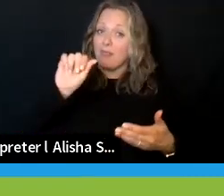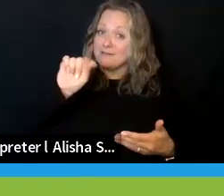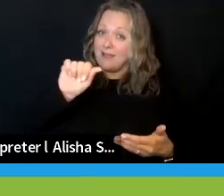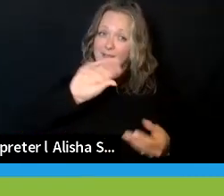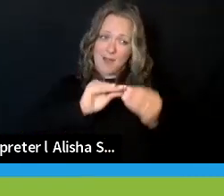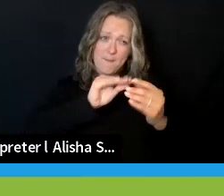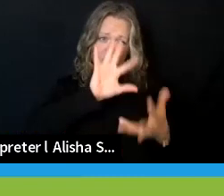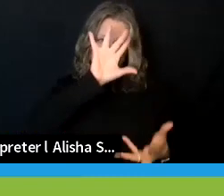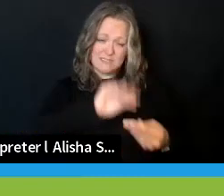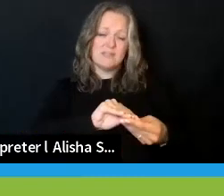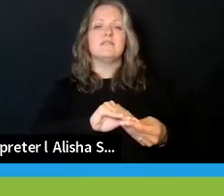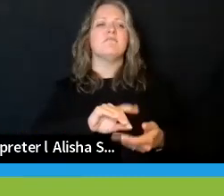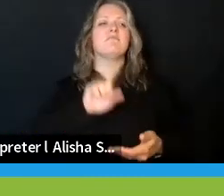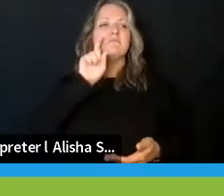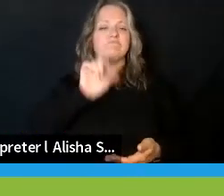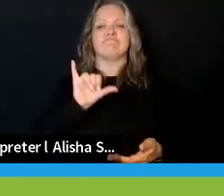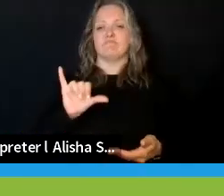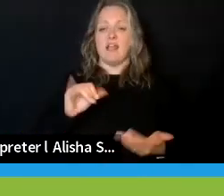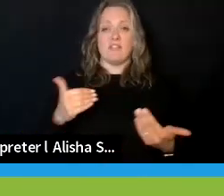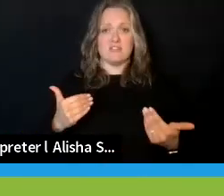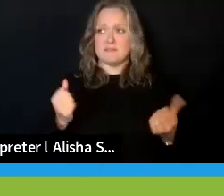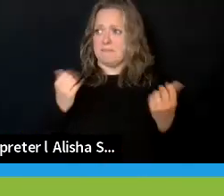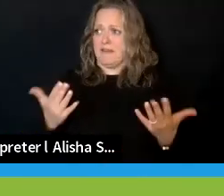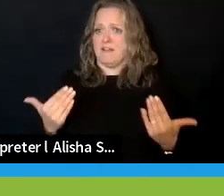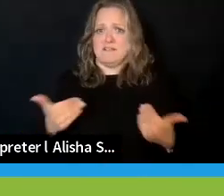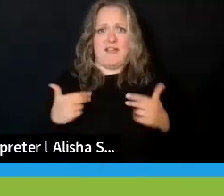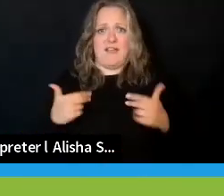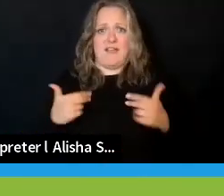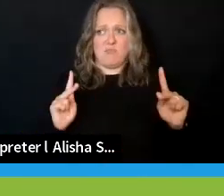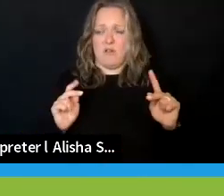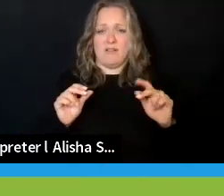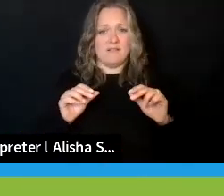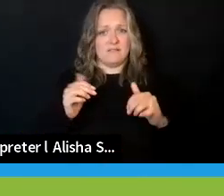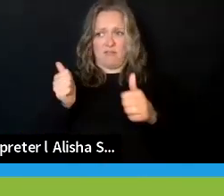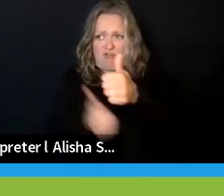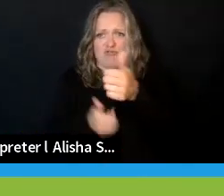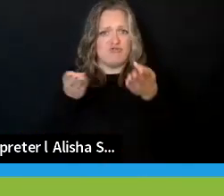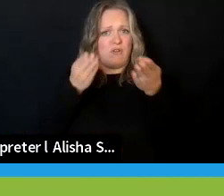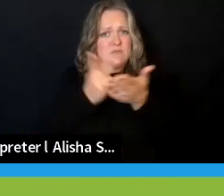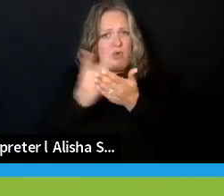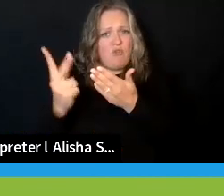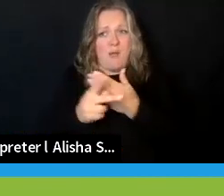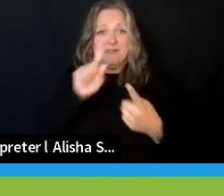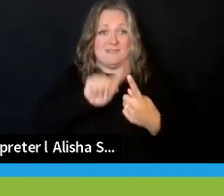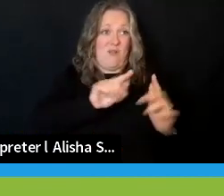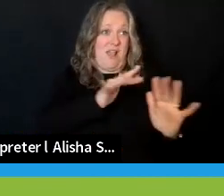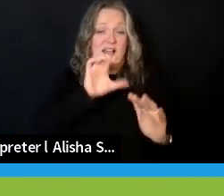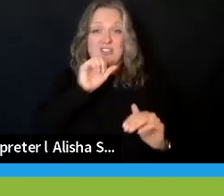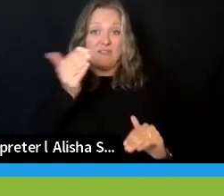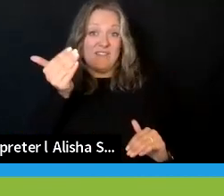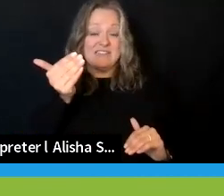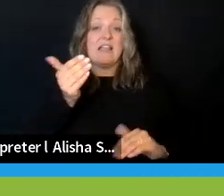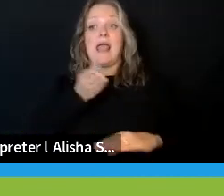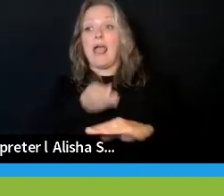there is a fair amount of young people in services until about the age of 15, and then those services drop off. And